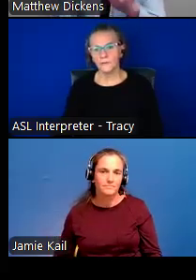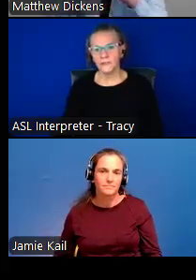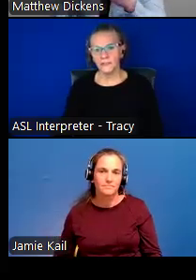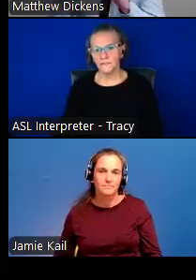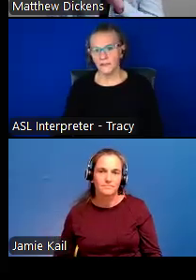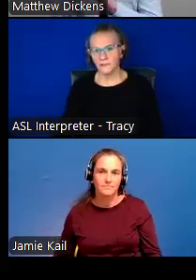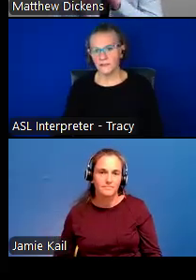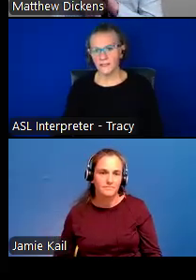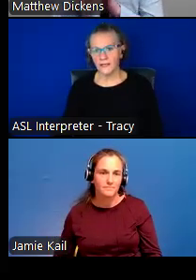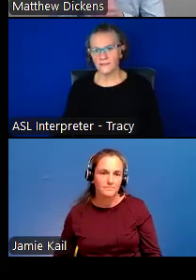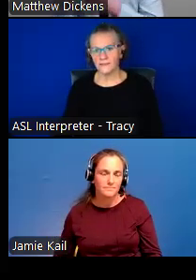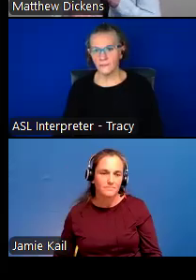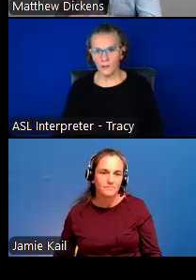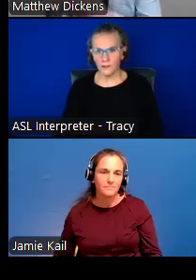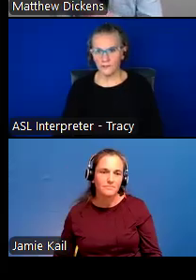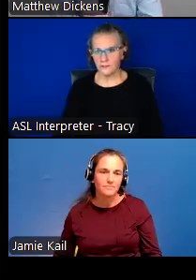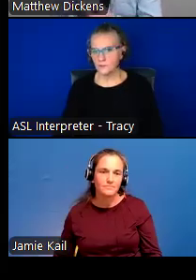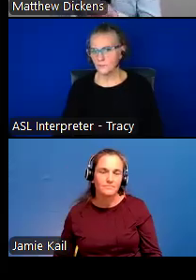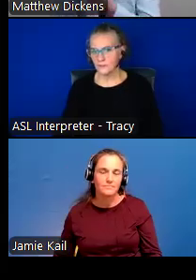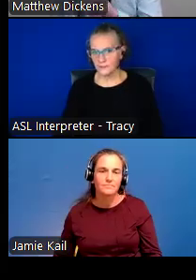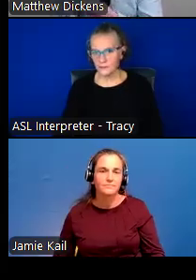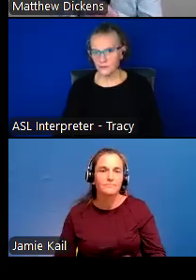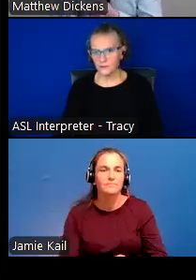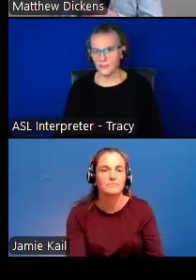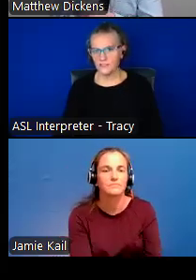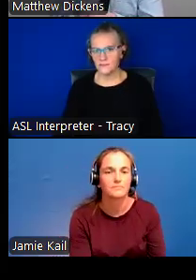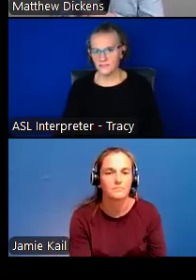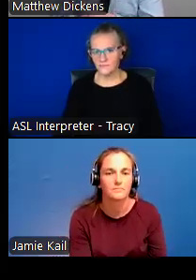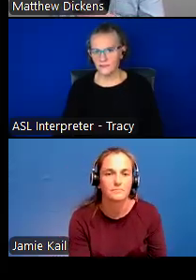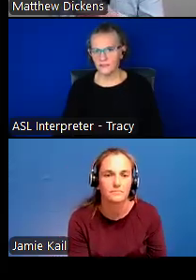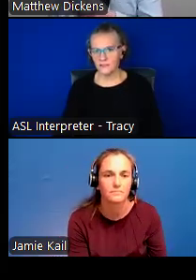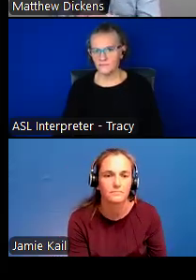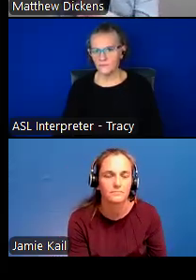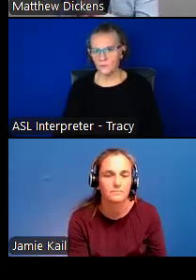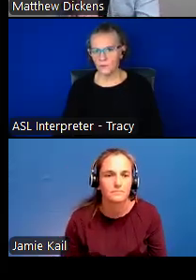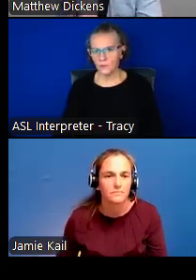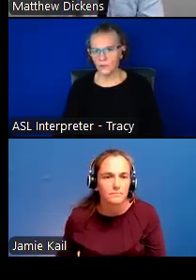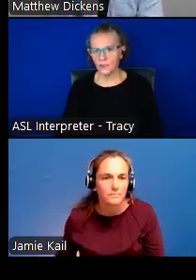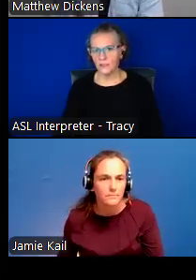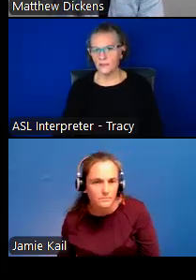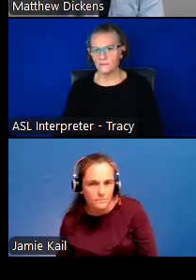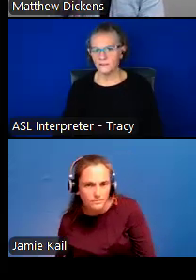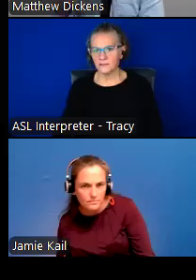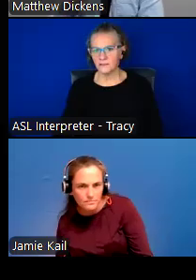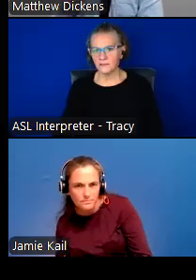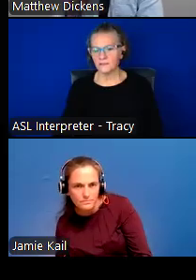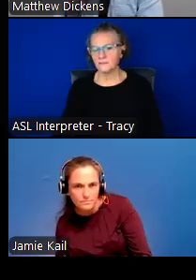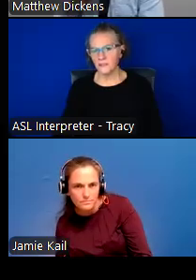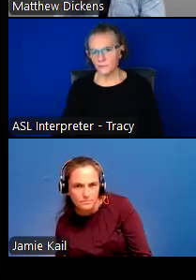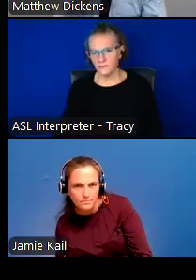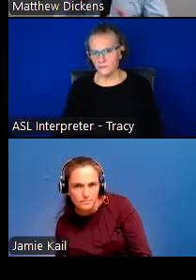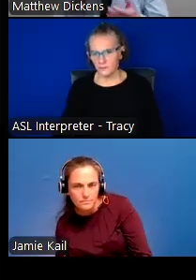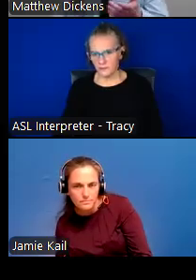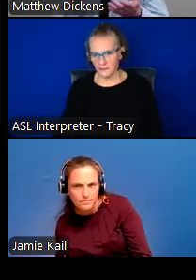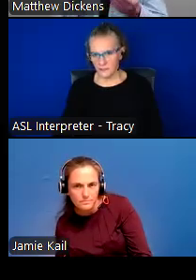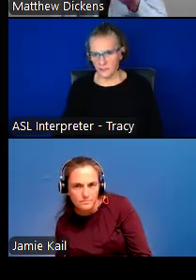I'm wondering if APS has any policies or procedures specifically for people